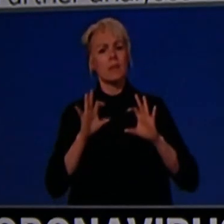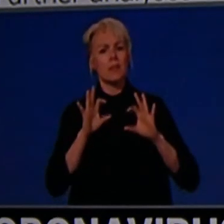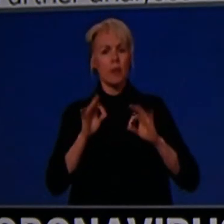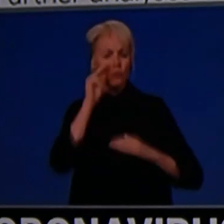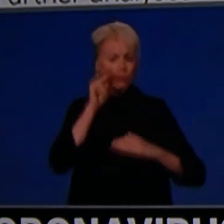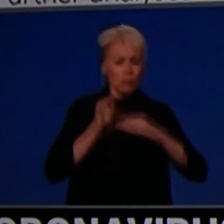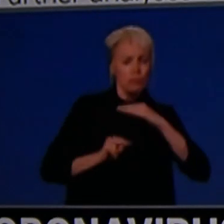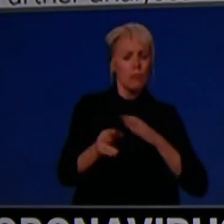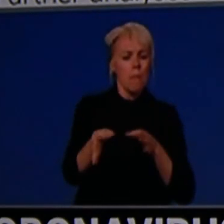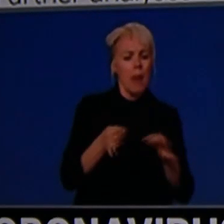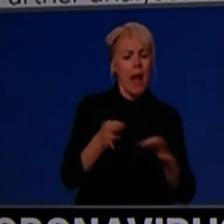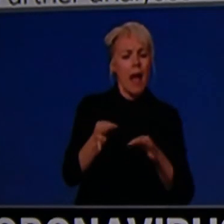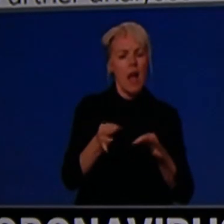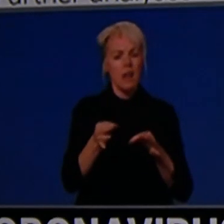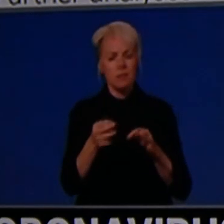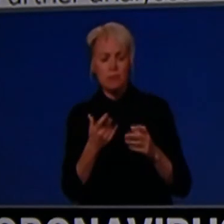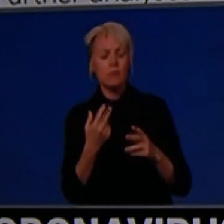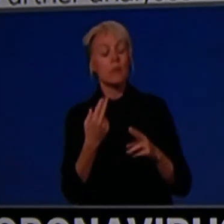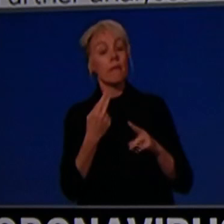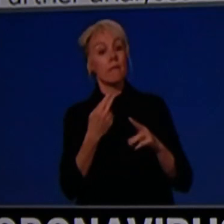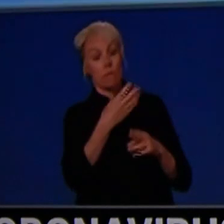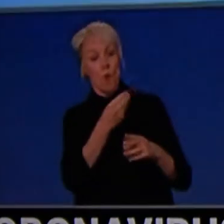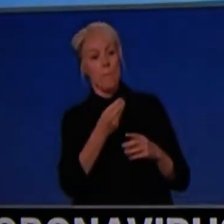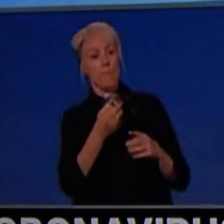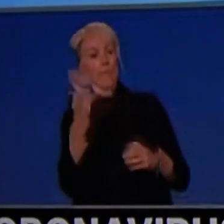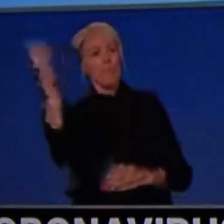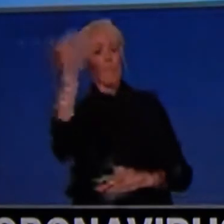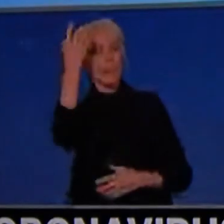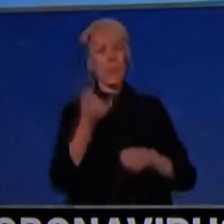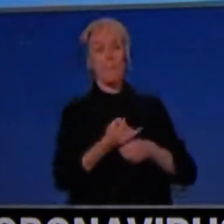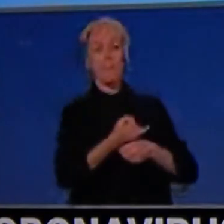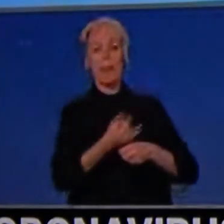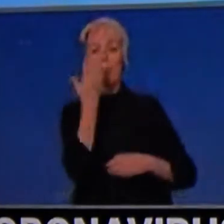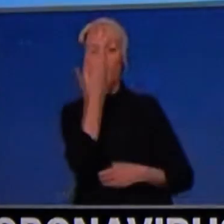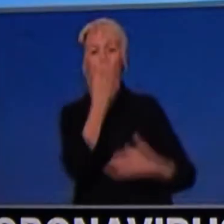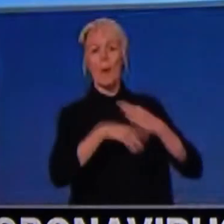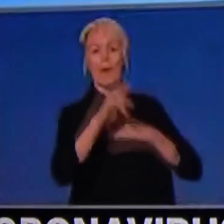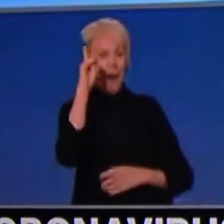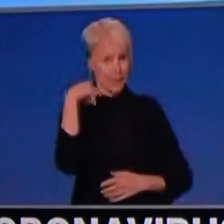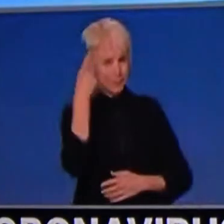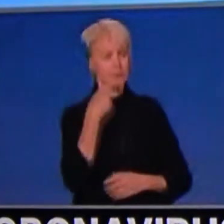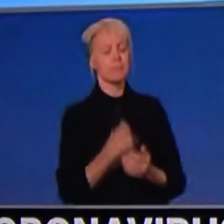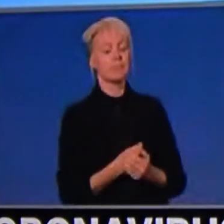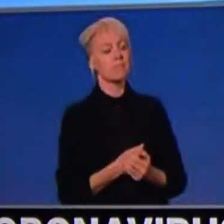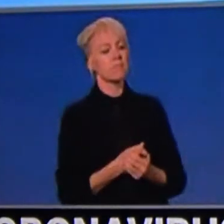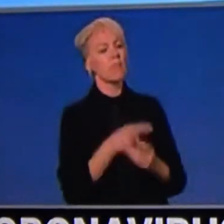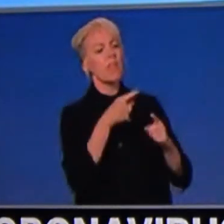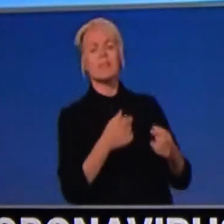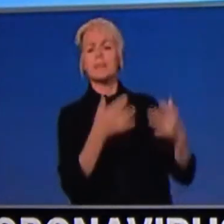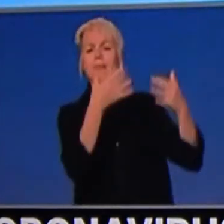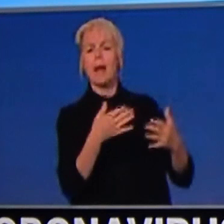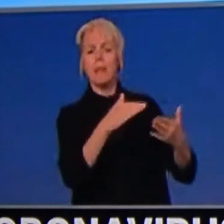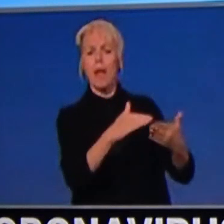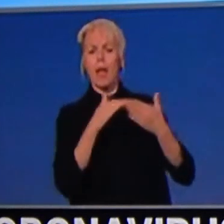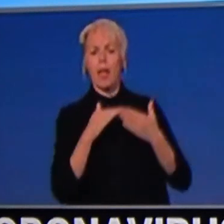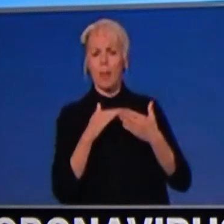Medicine to assess countries on the effectiveness of symptomatic case detection.